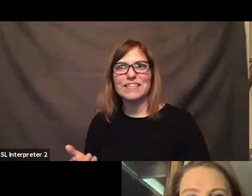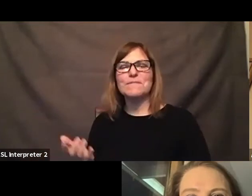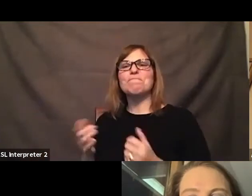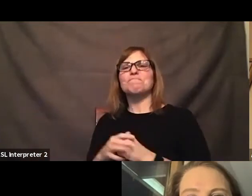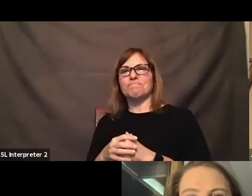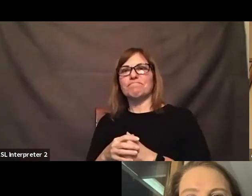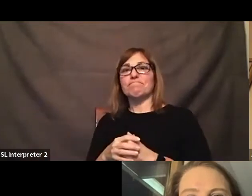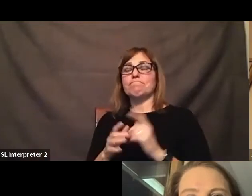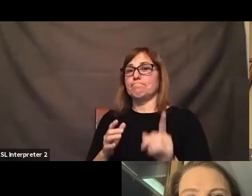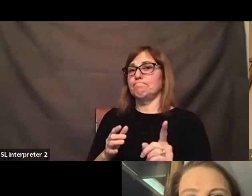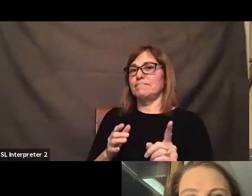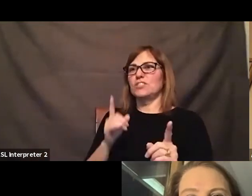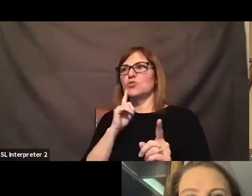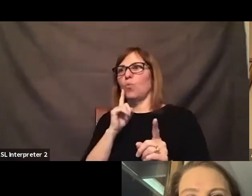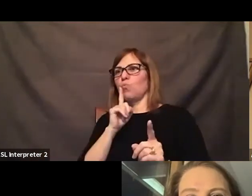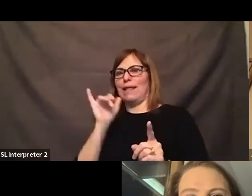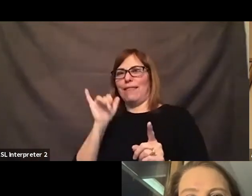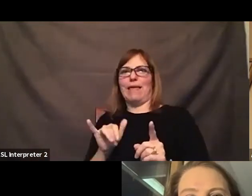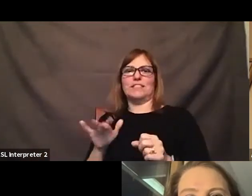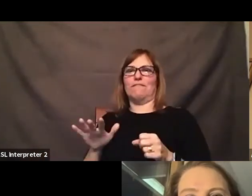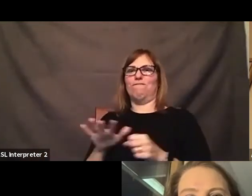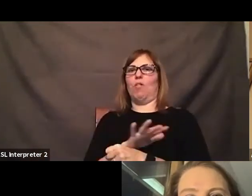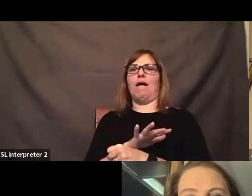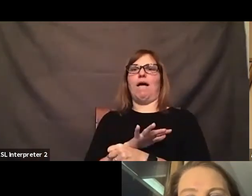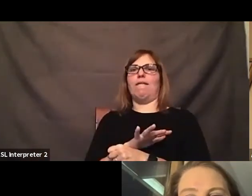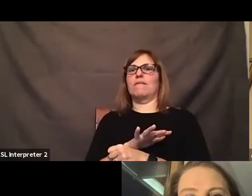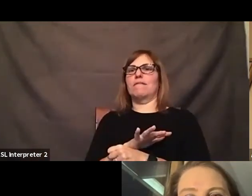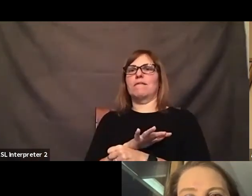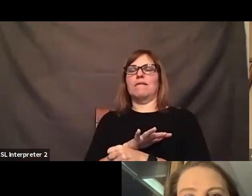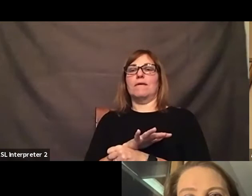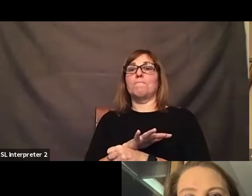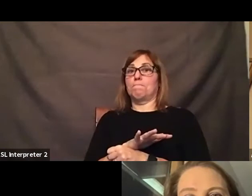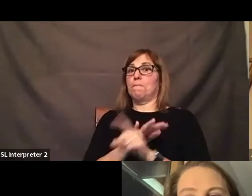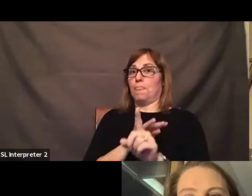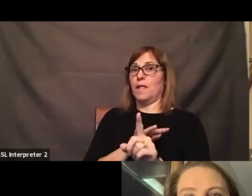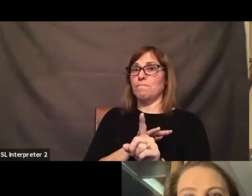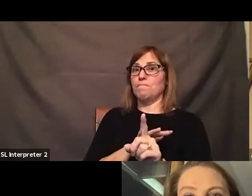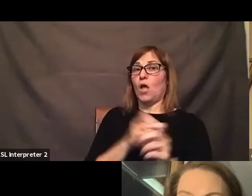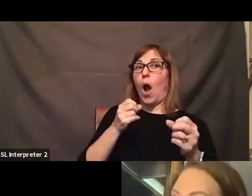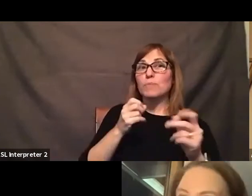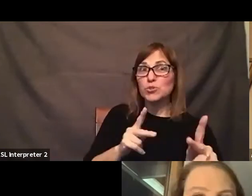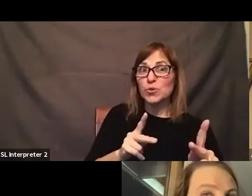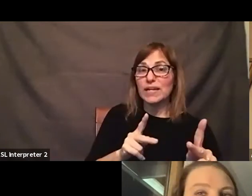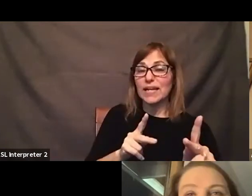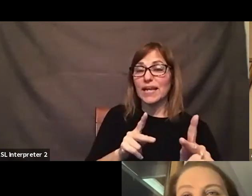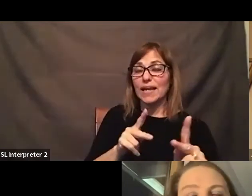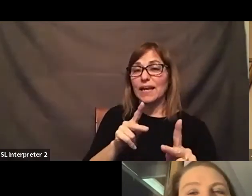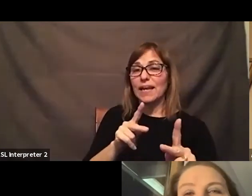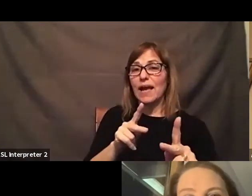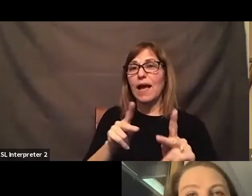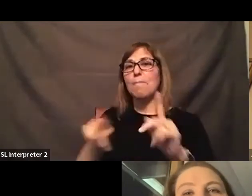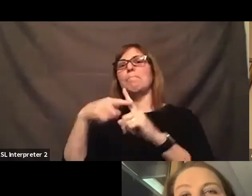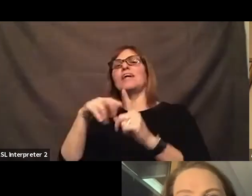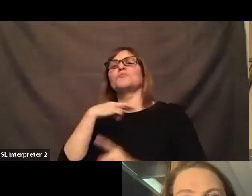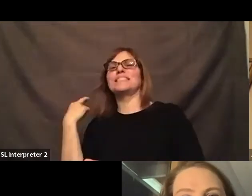It's fraught with both. It's tremendous opportunity, fraught with a lot of risks. Definitely. To me, that's